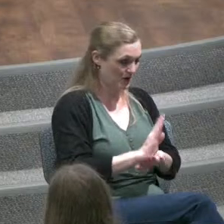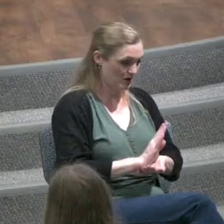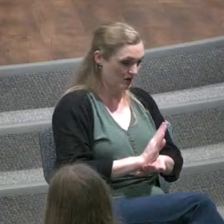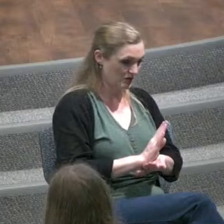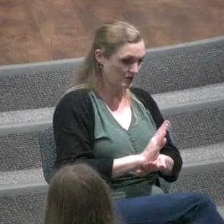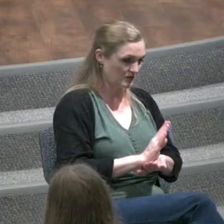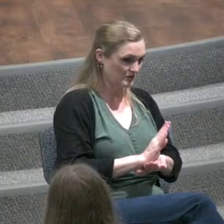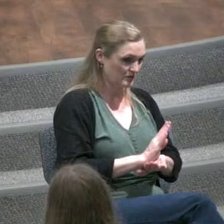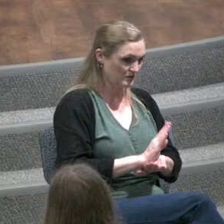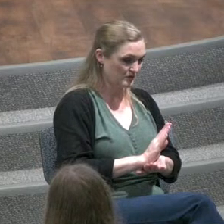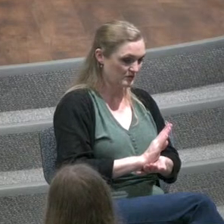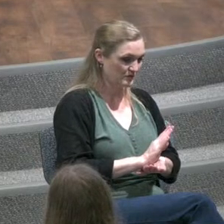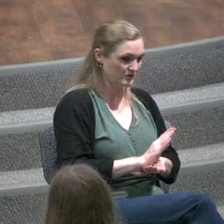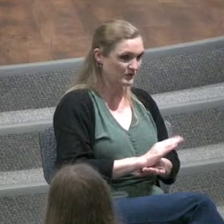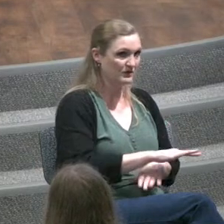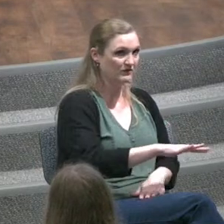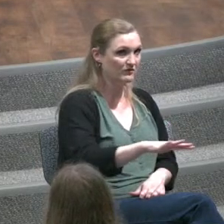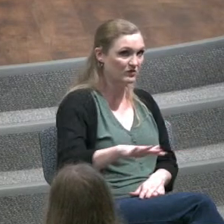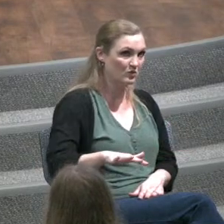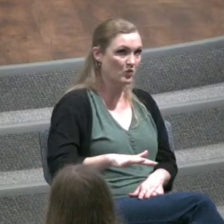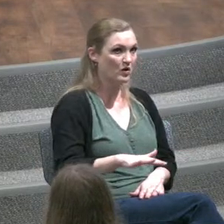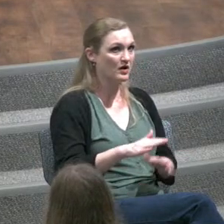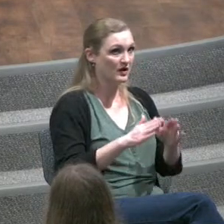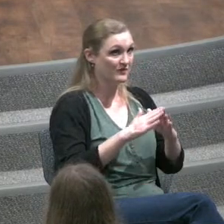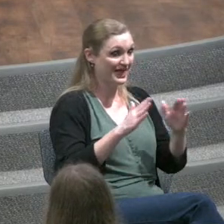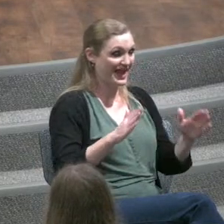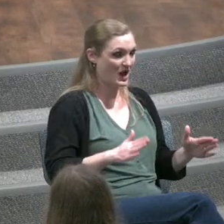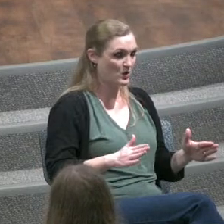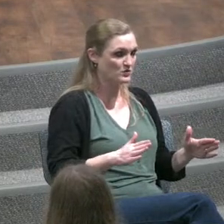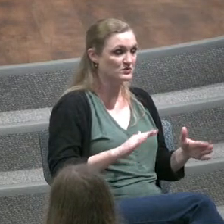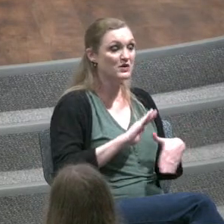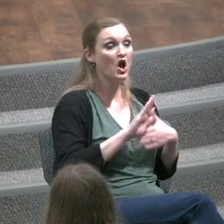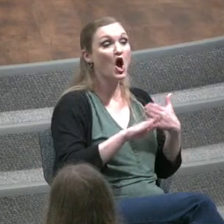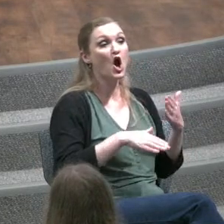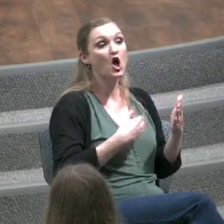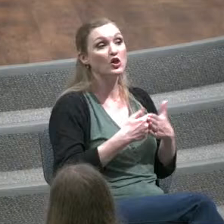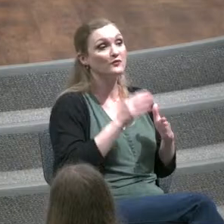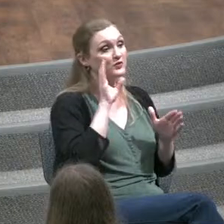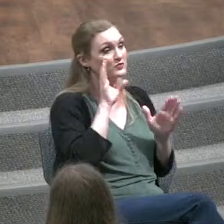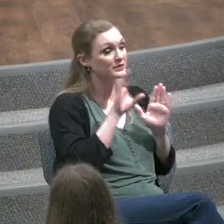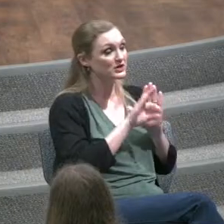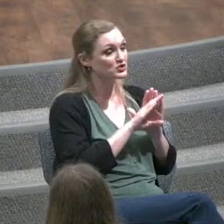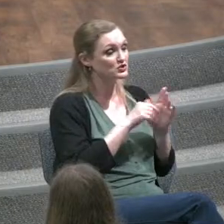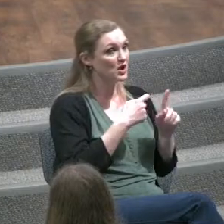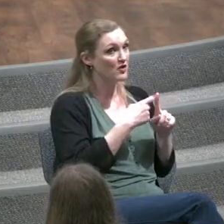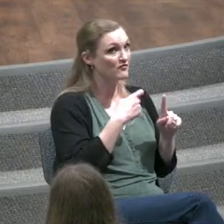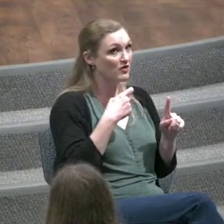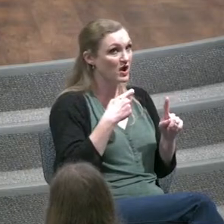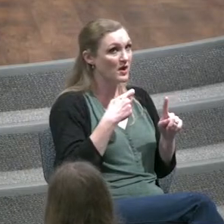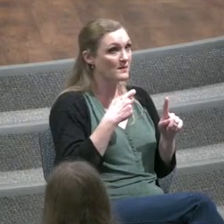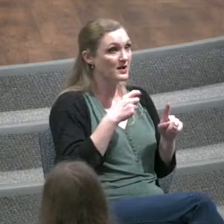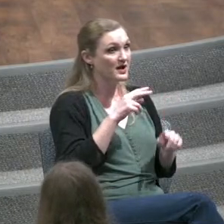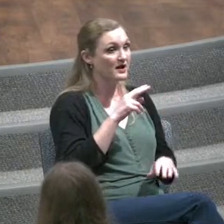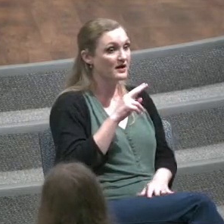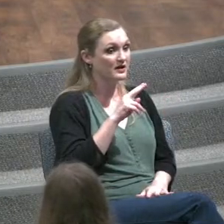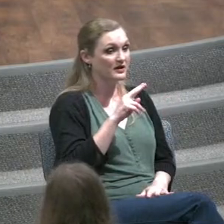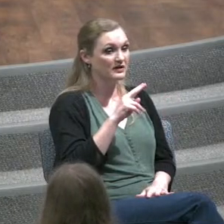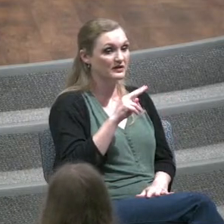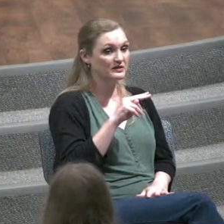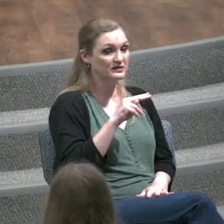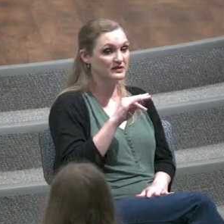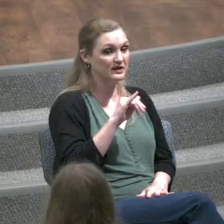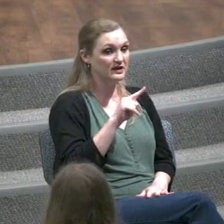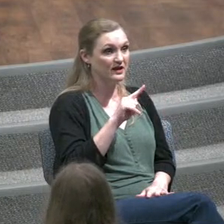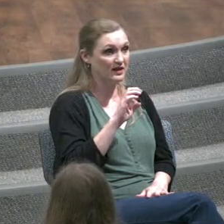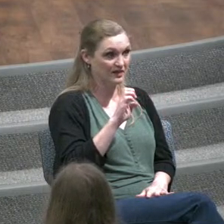of, what would have been the floor of that house. But all of these depictions are from the Nile, kind